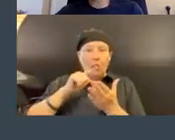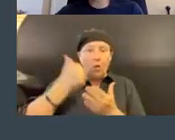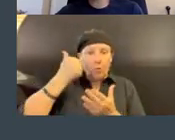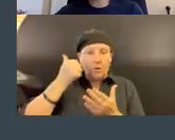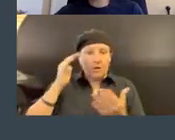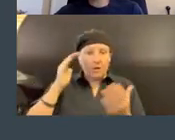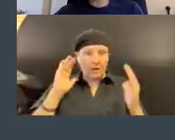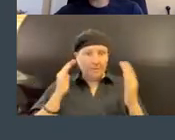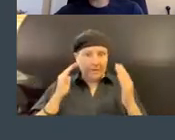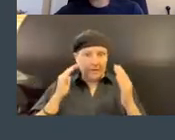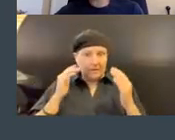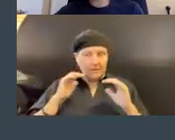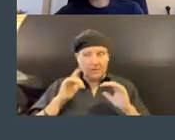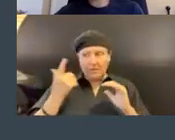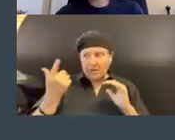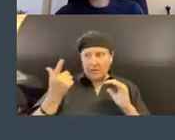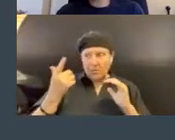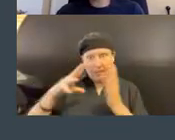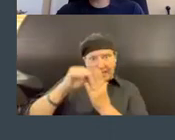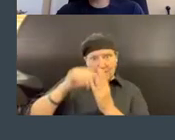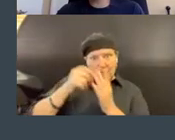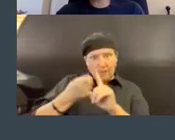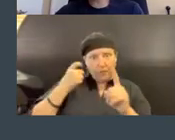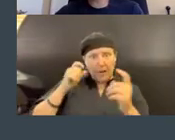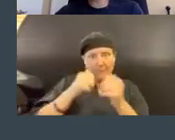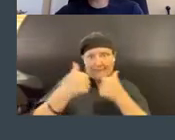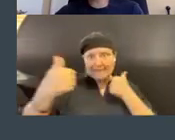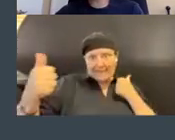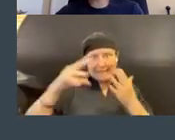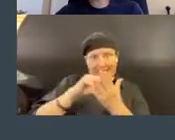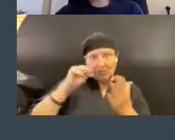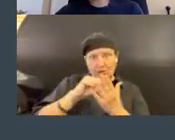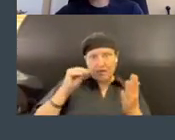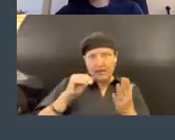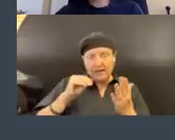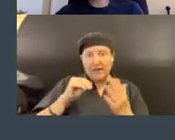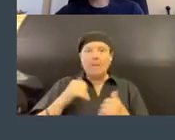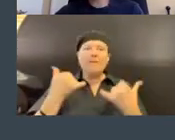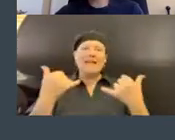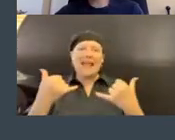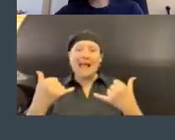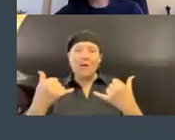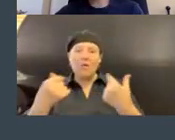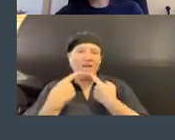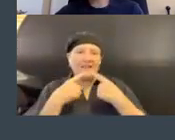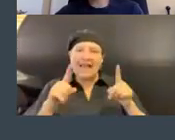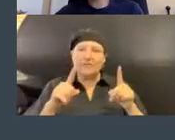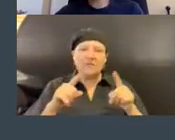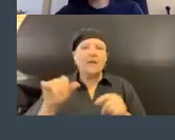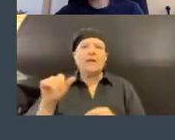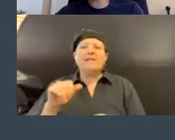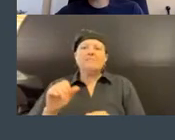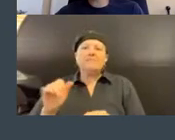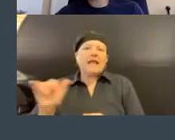distance learning. And now they're telling us like, okay, now we're back to like a normal structure, and the students must participate, they must turn in